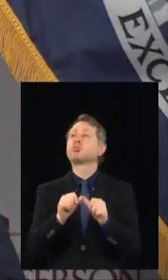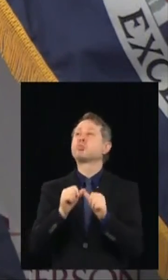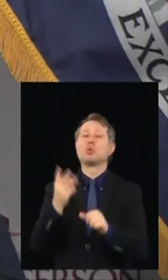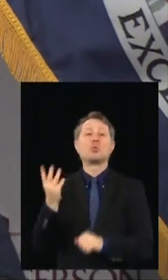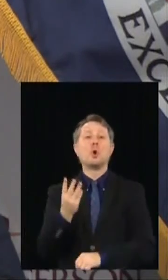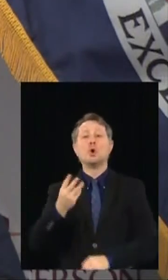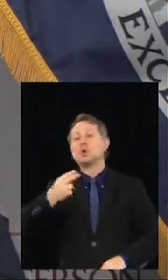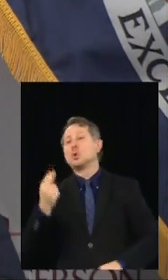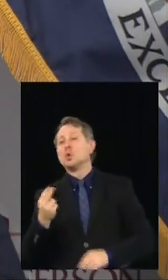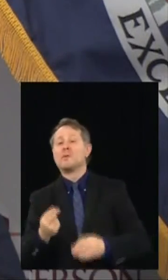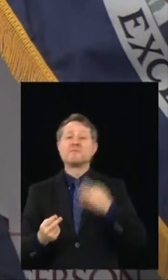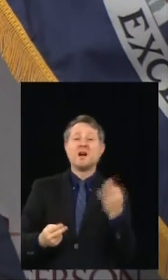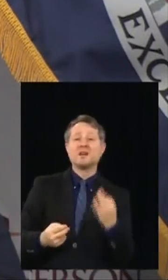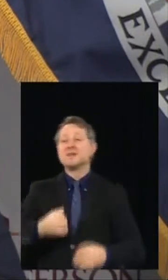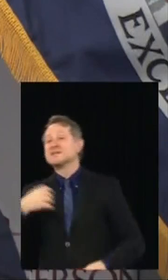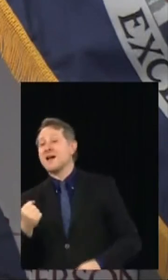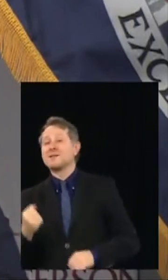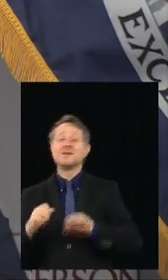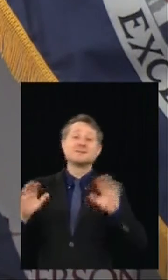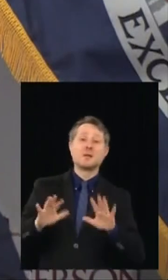and infect people.